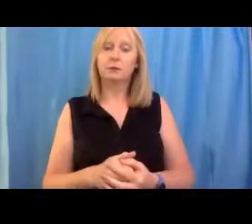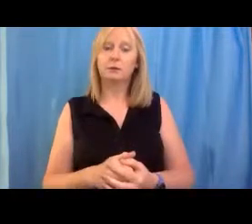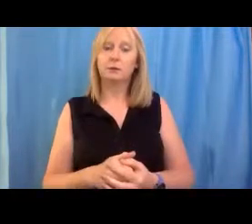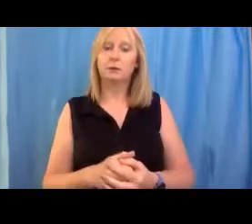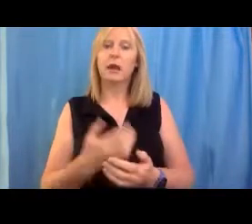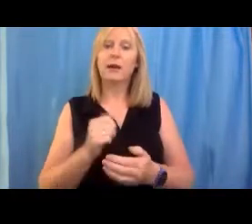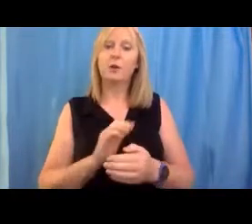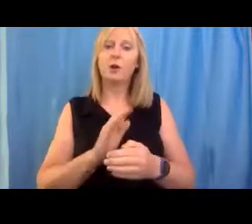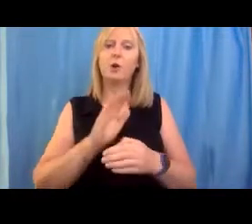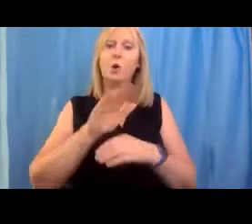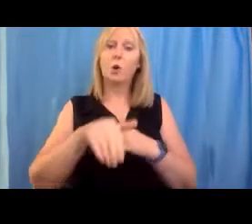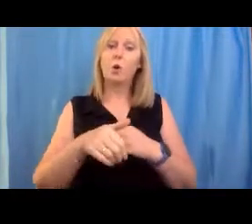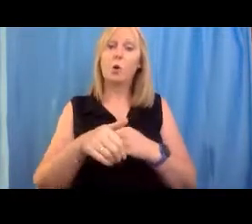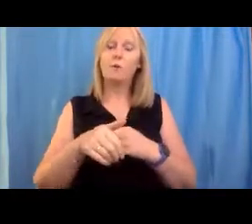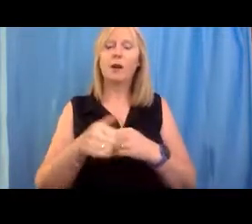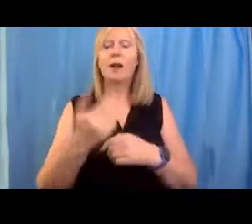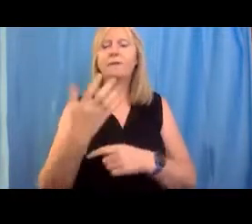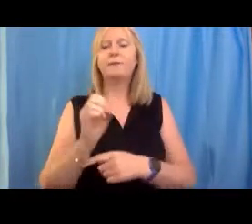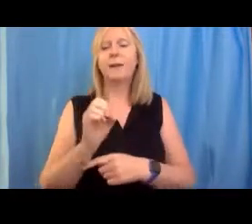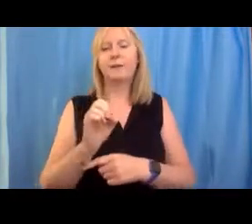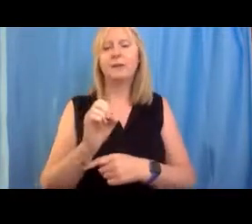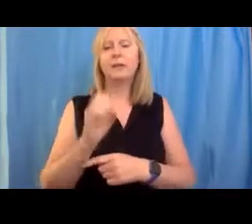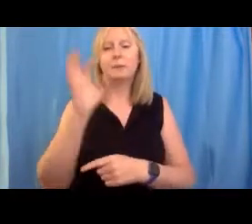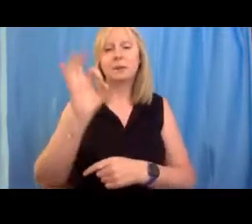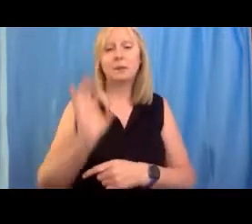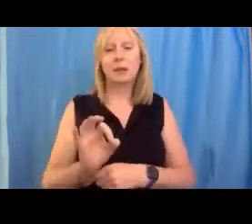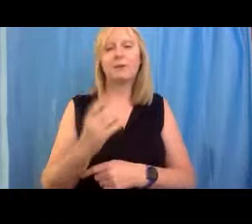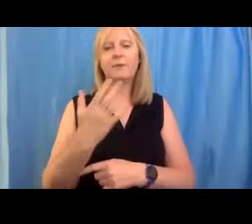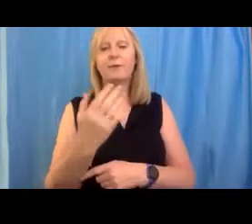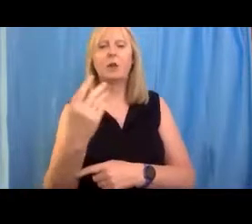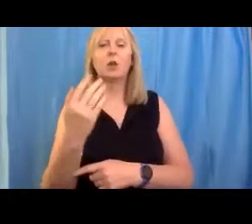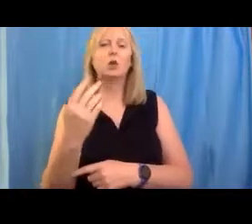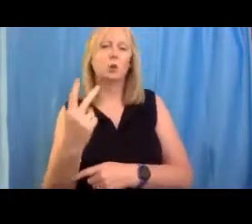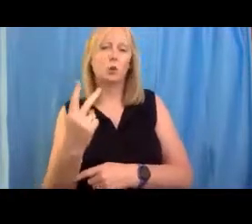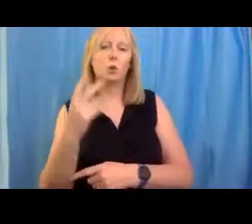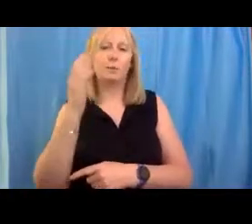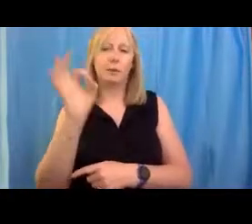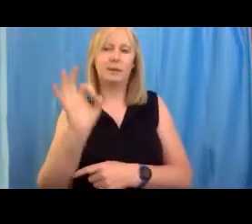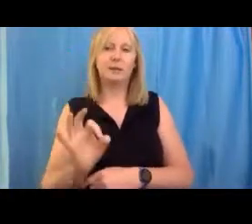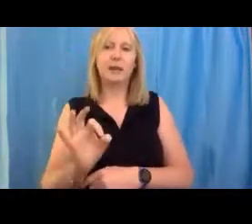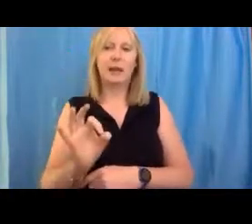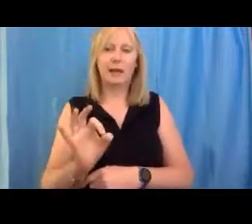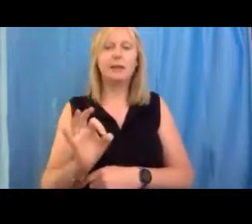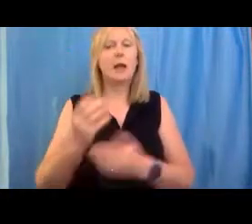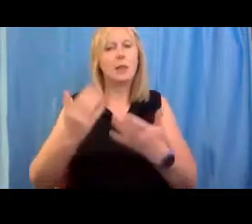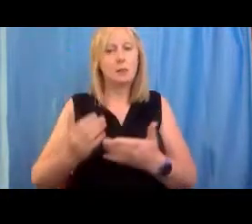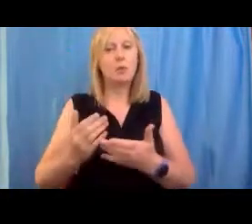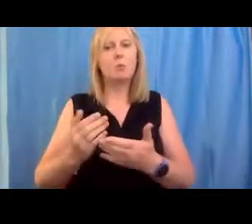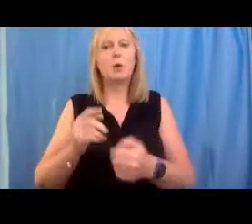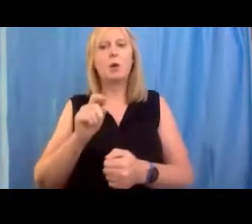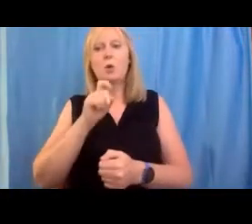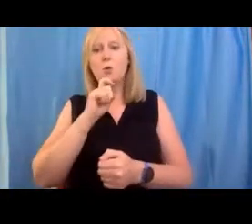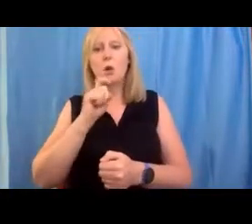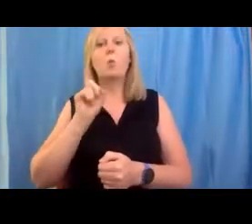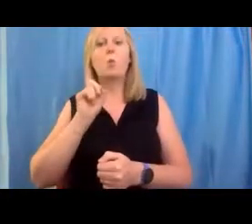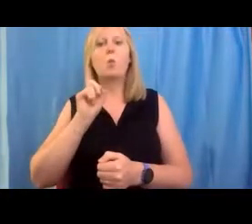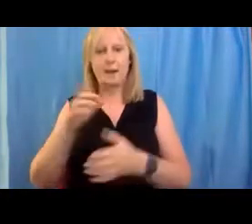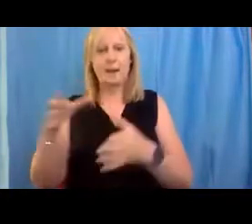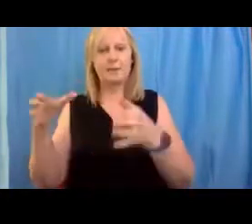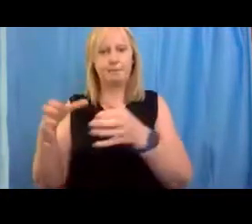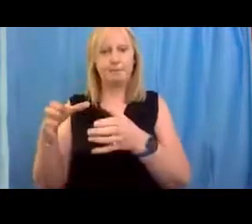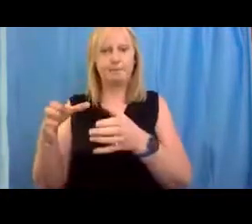over 50%, it's 52% of people who hold public appointments are women at the moment. Can I have the next slide,